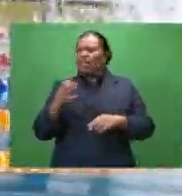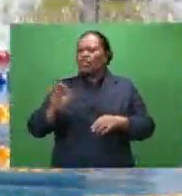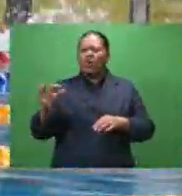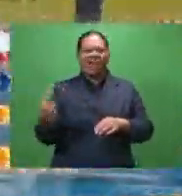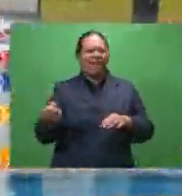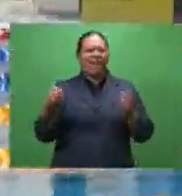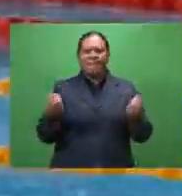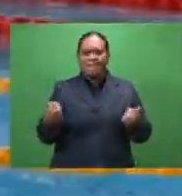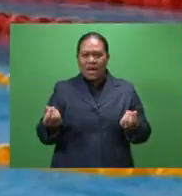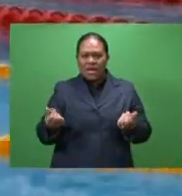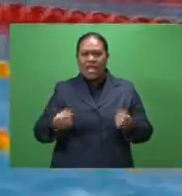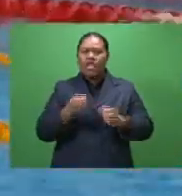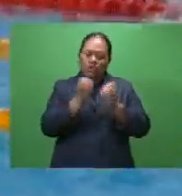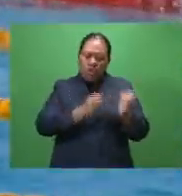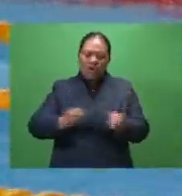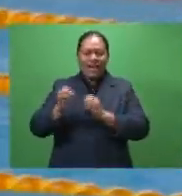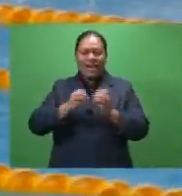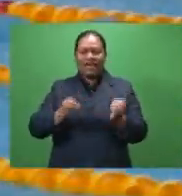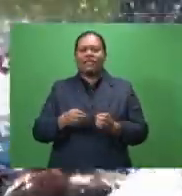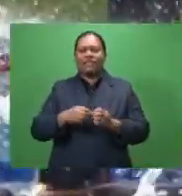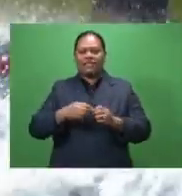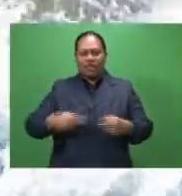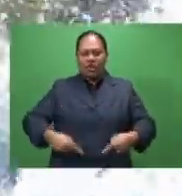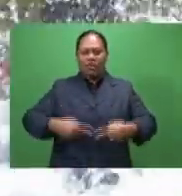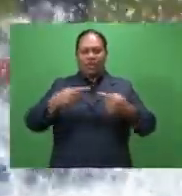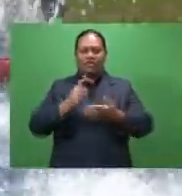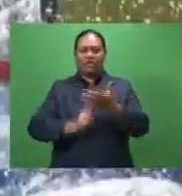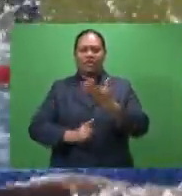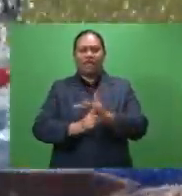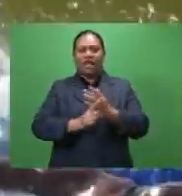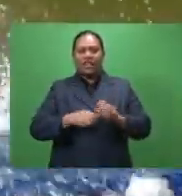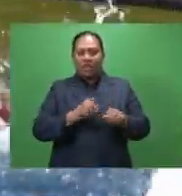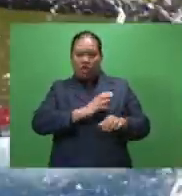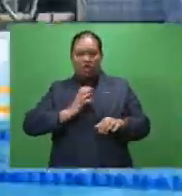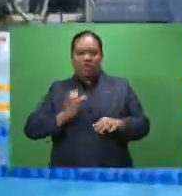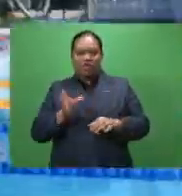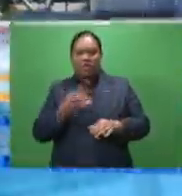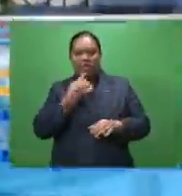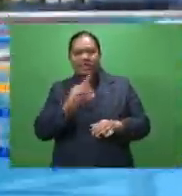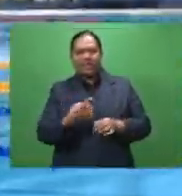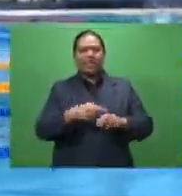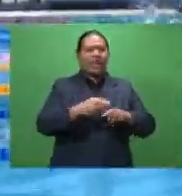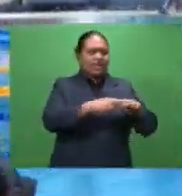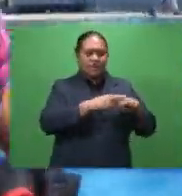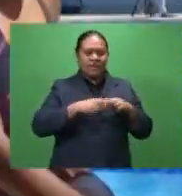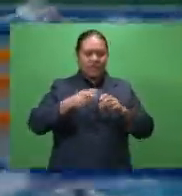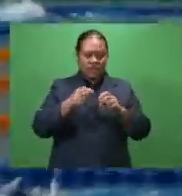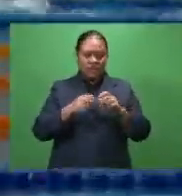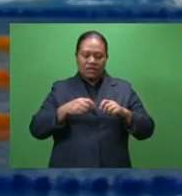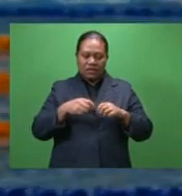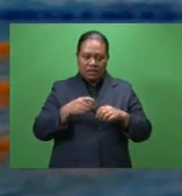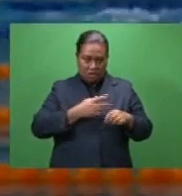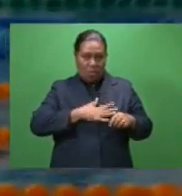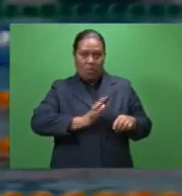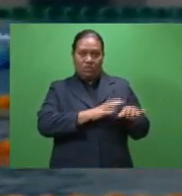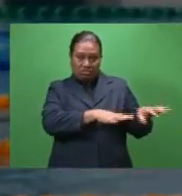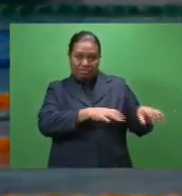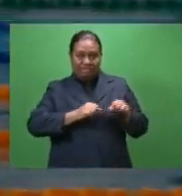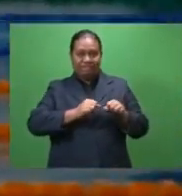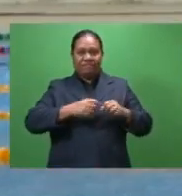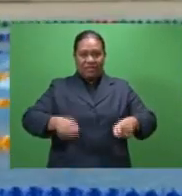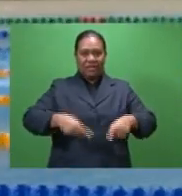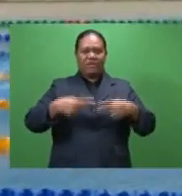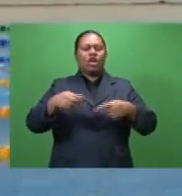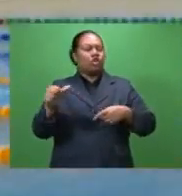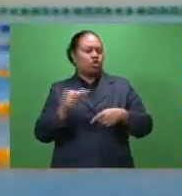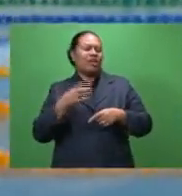to organize the competition. Commission Chair Peter Mazey says if Fiji Swimming decides to host the competition, it